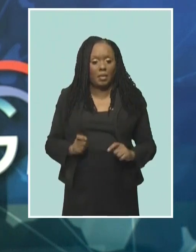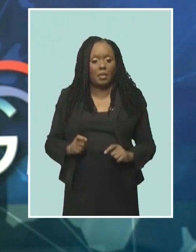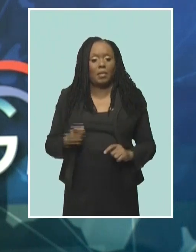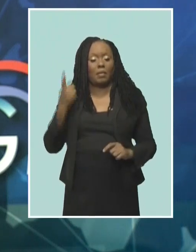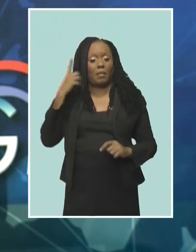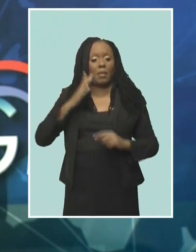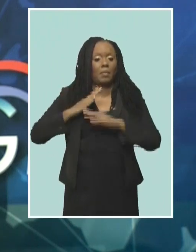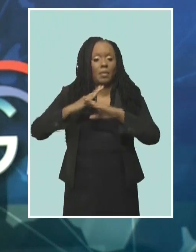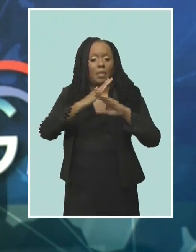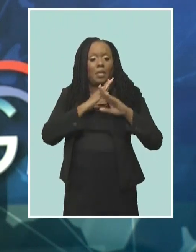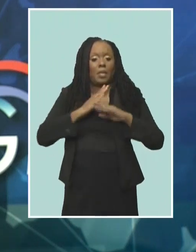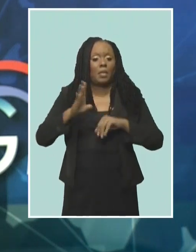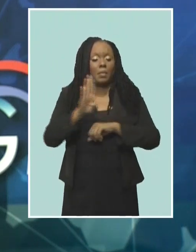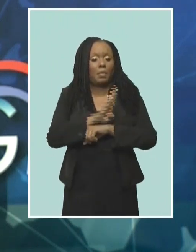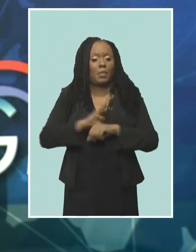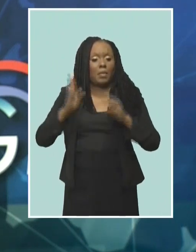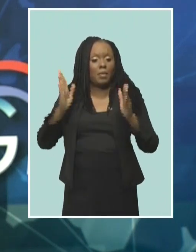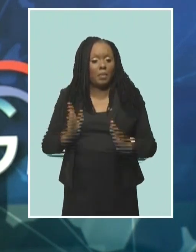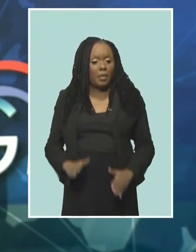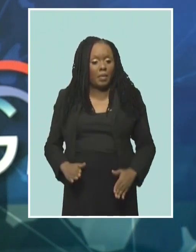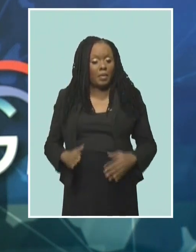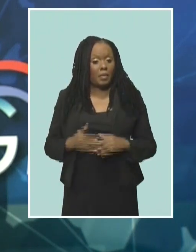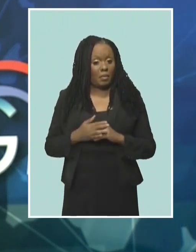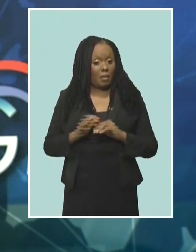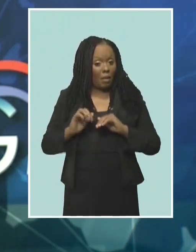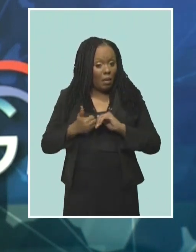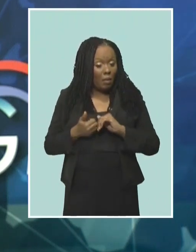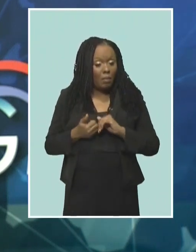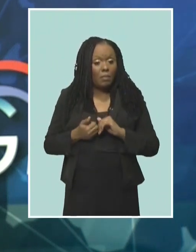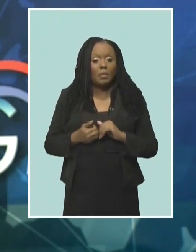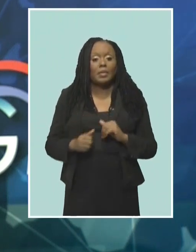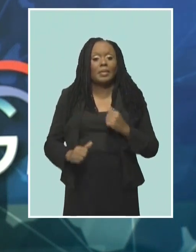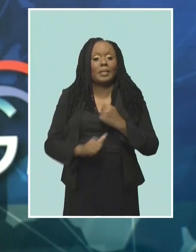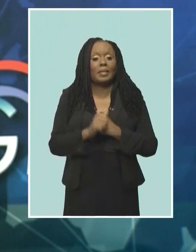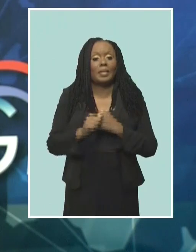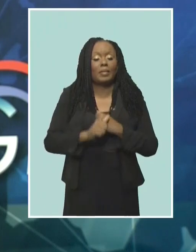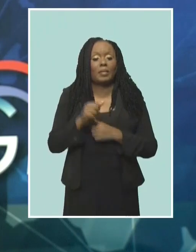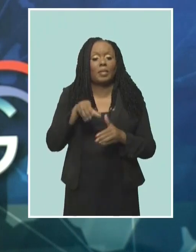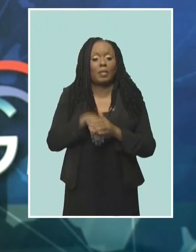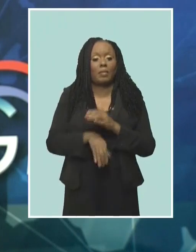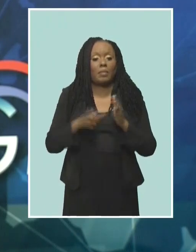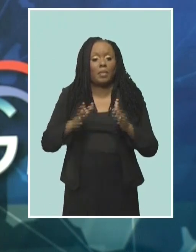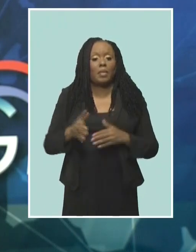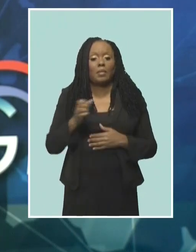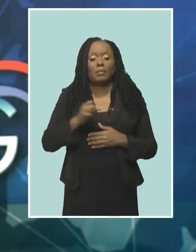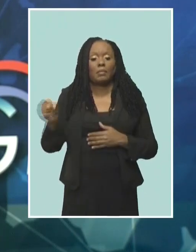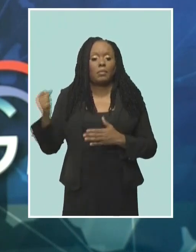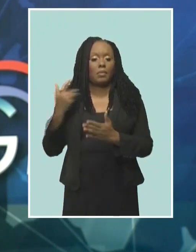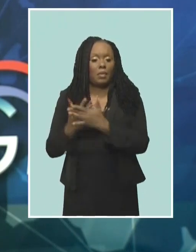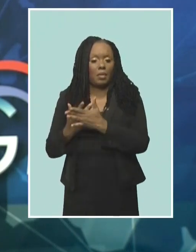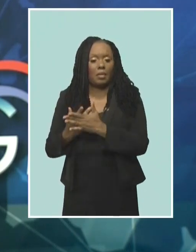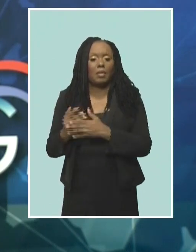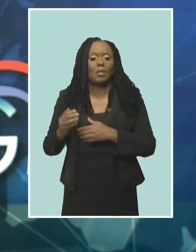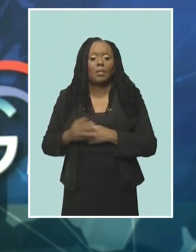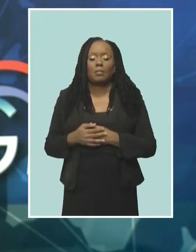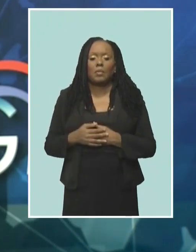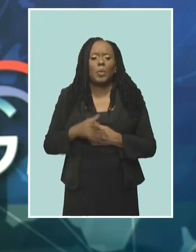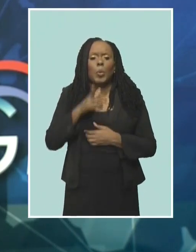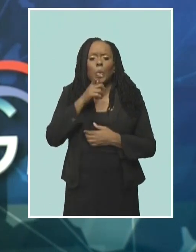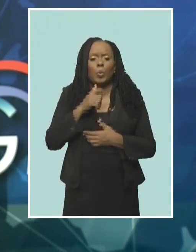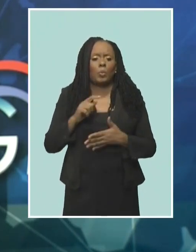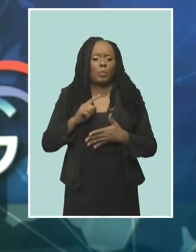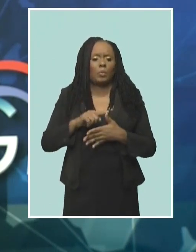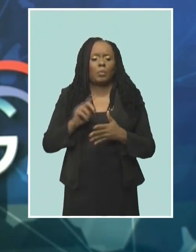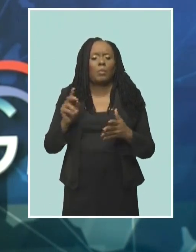are about protecting Barbadians by keeping dangerous criminals off the streets. Listing among those people who are accused of